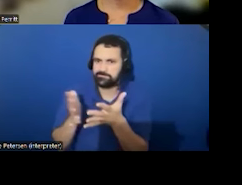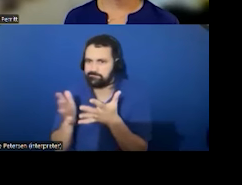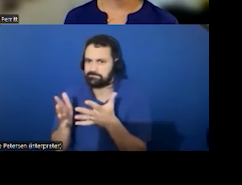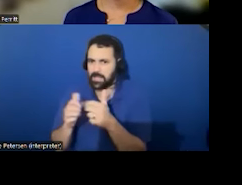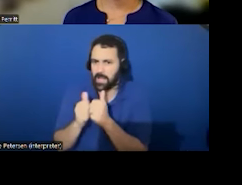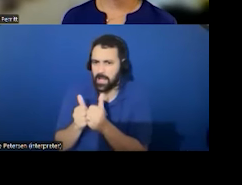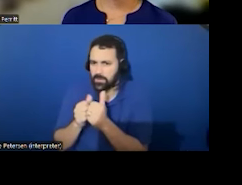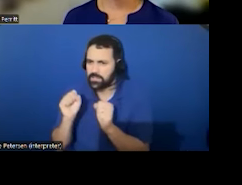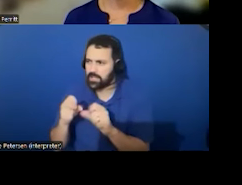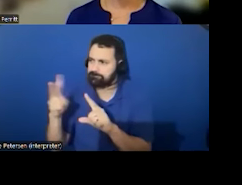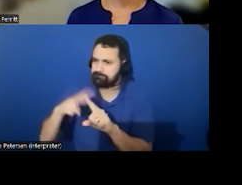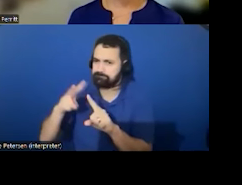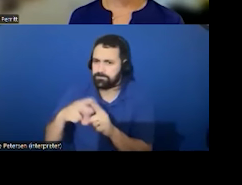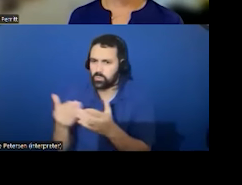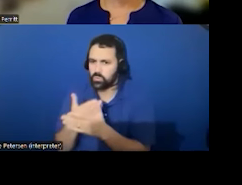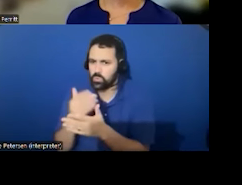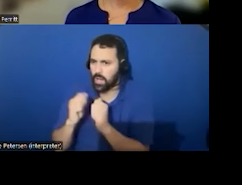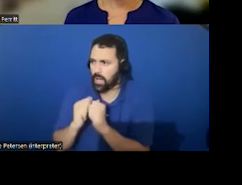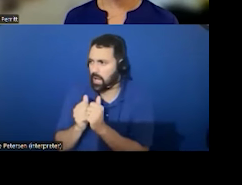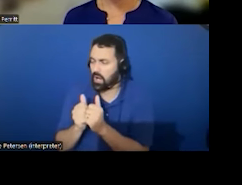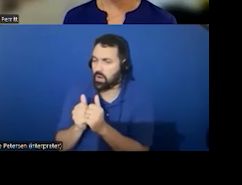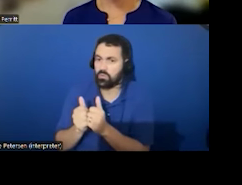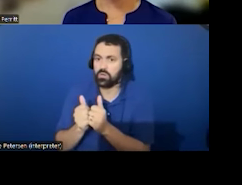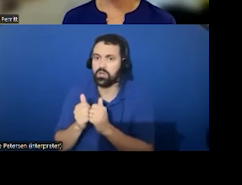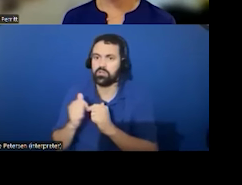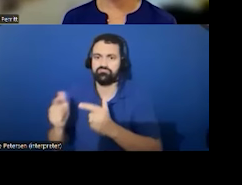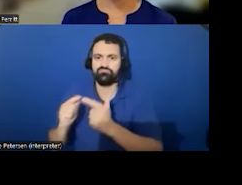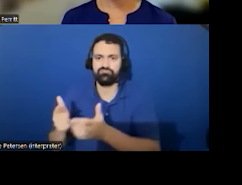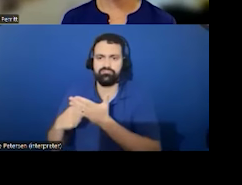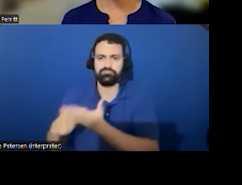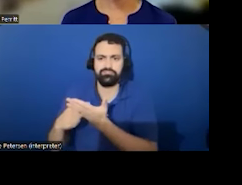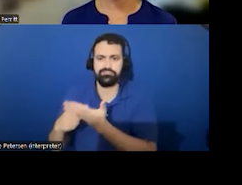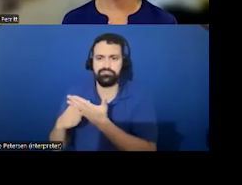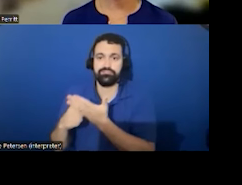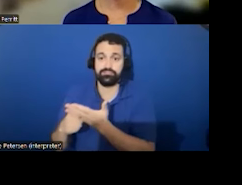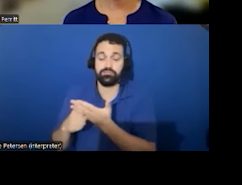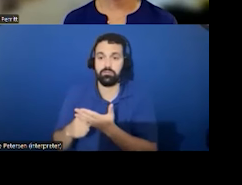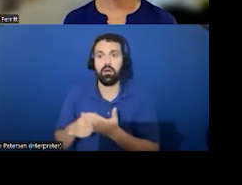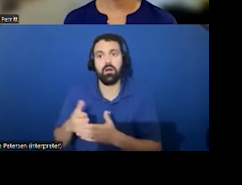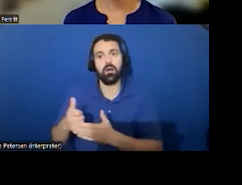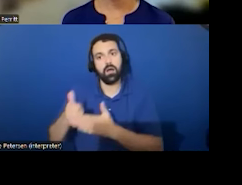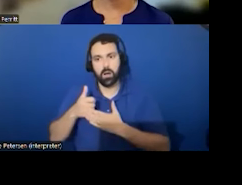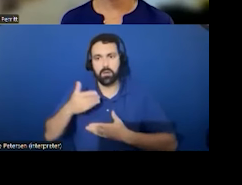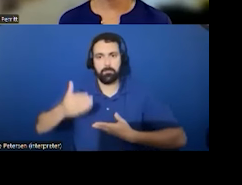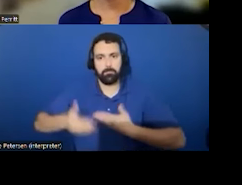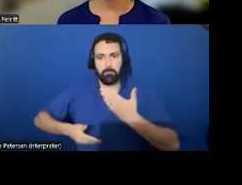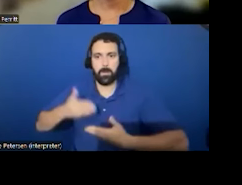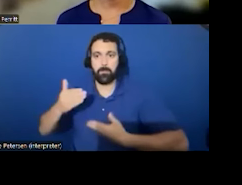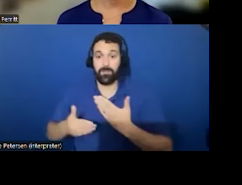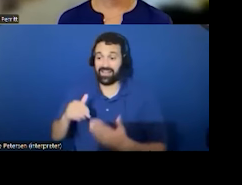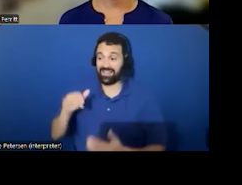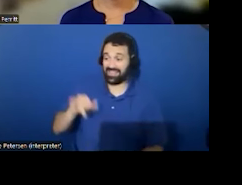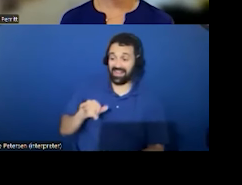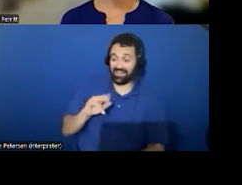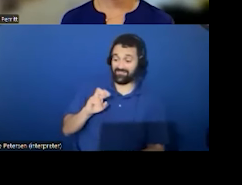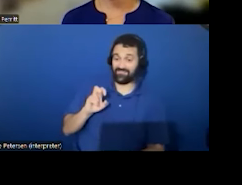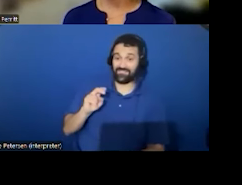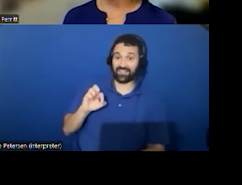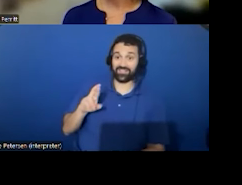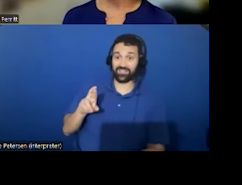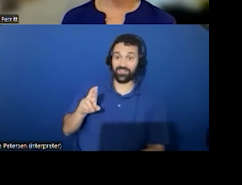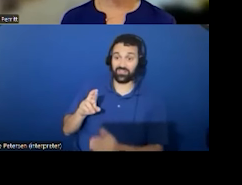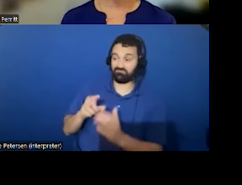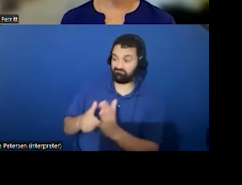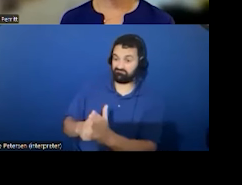of new applications. You can take the steps to acquire the vendor documentation. If you're working with a